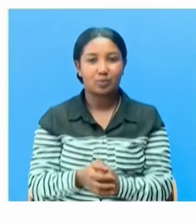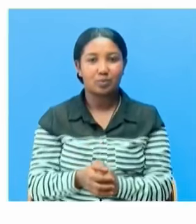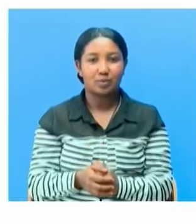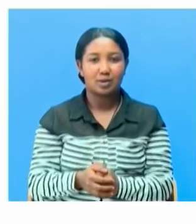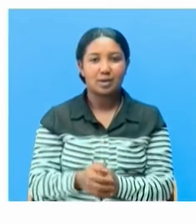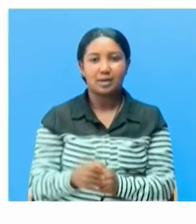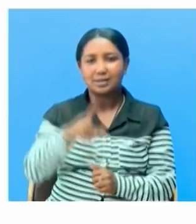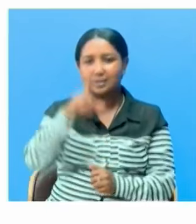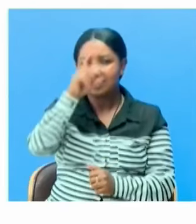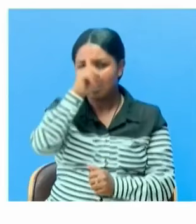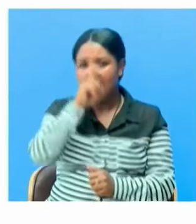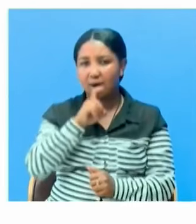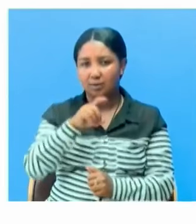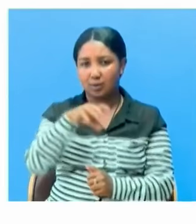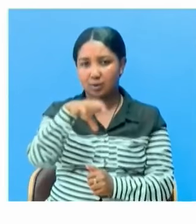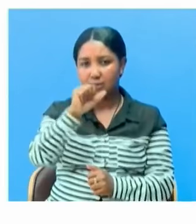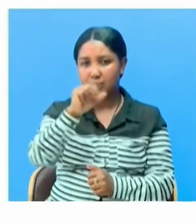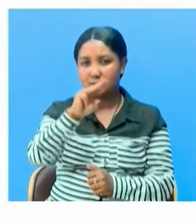smart